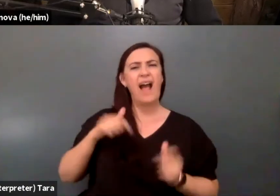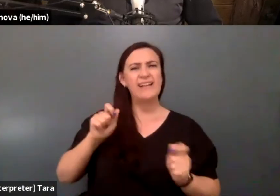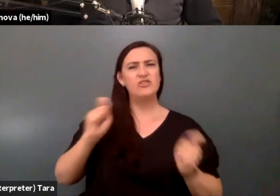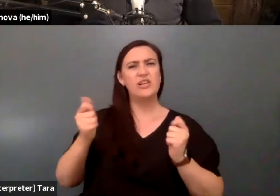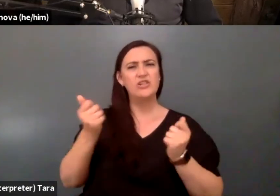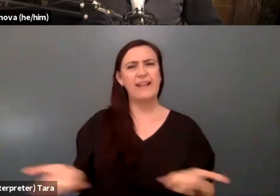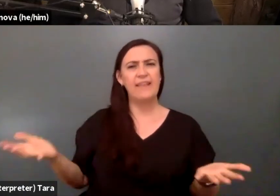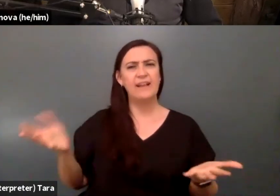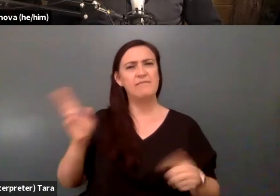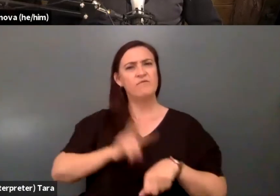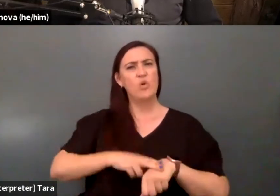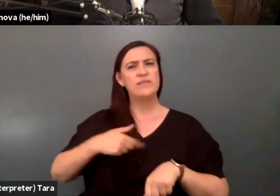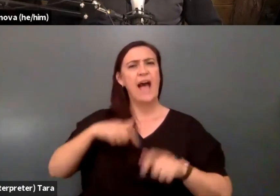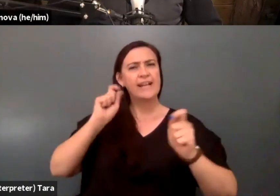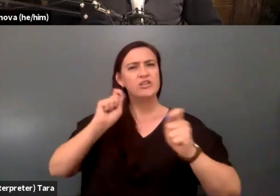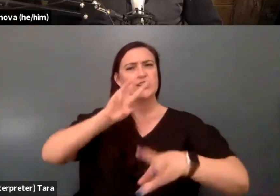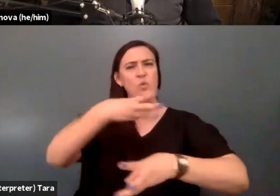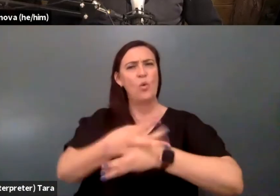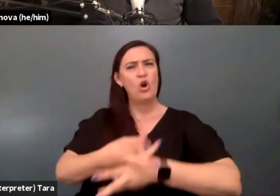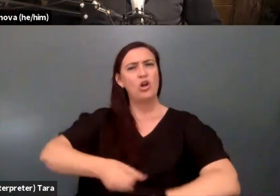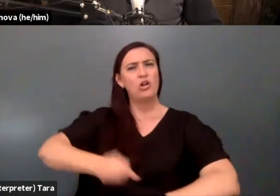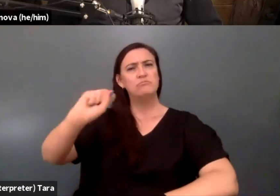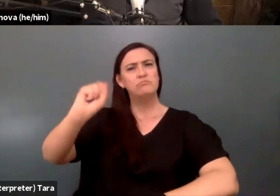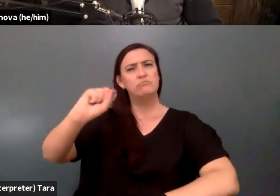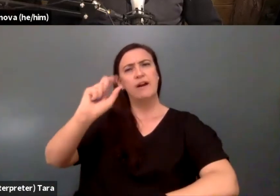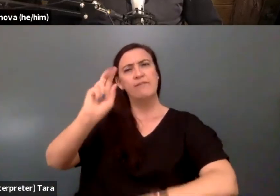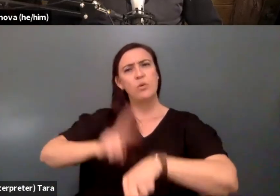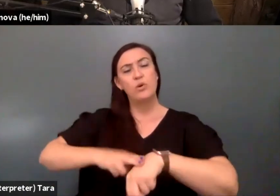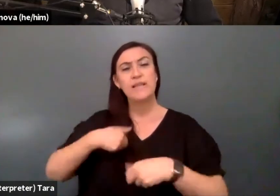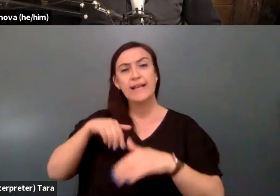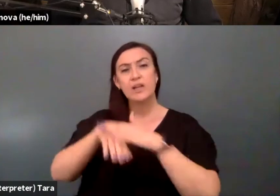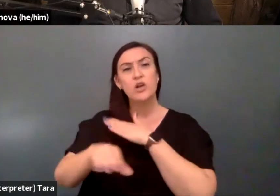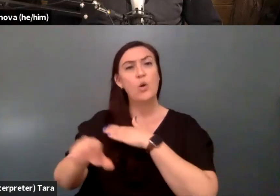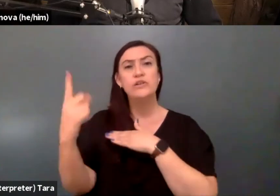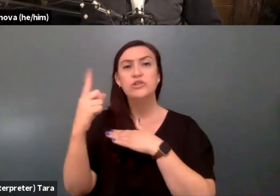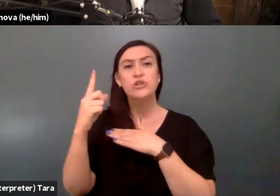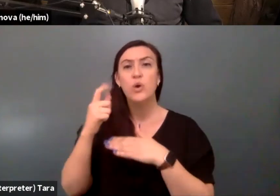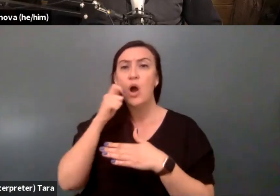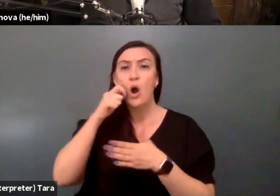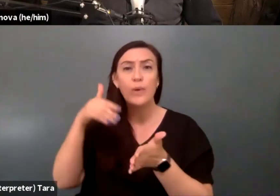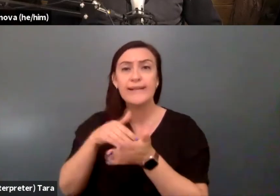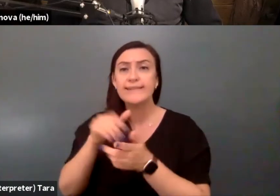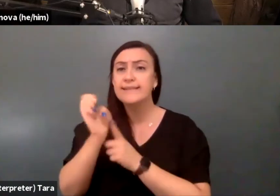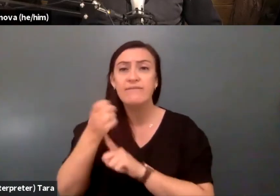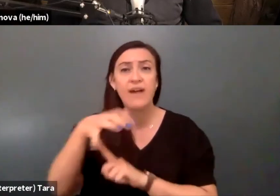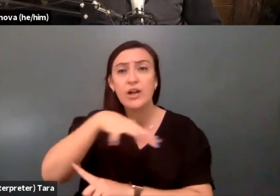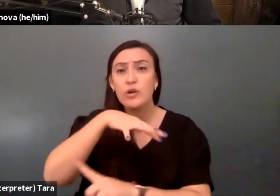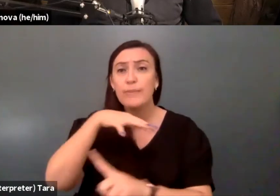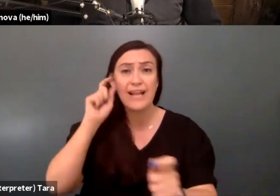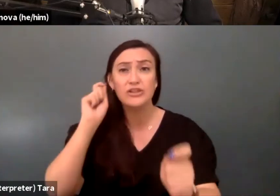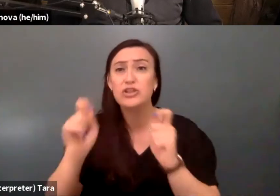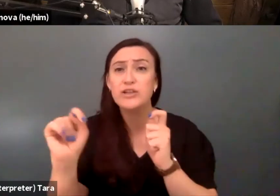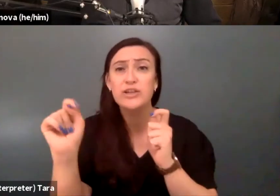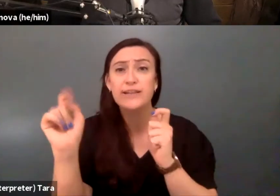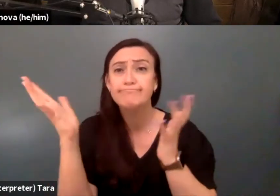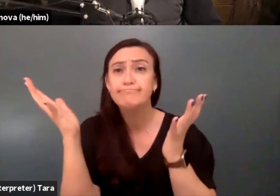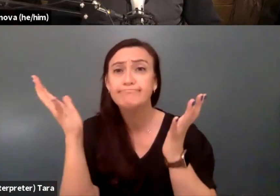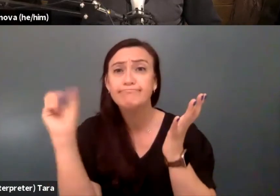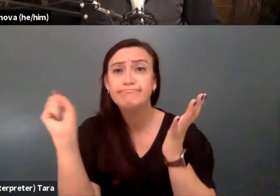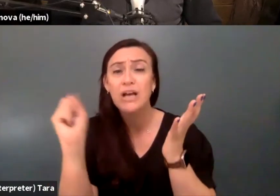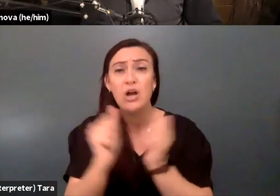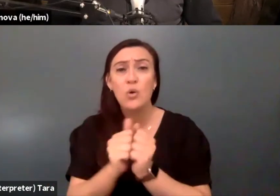that I can change the world, that I can go into a racist environment and change it with